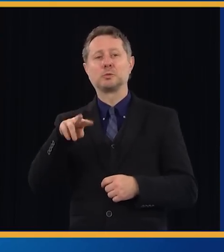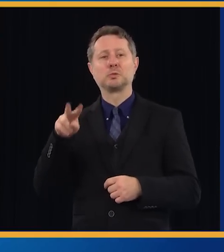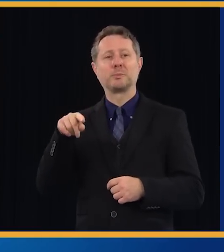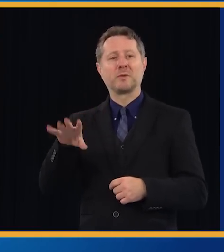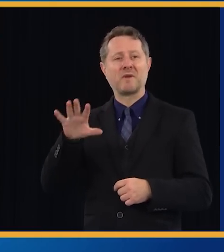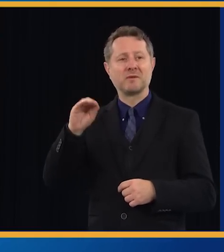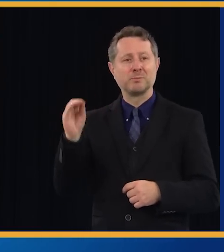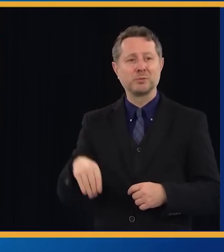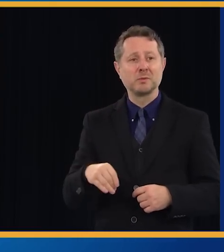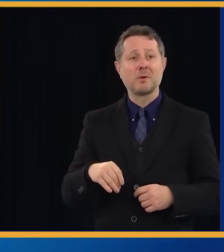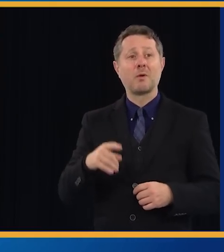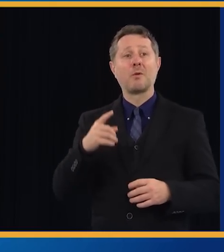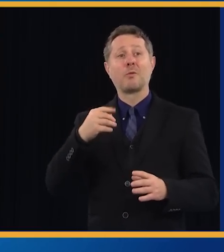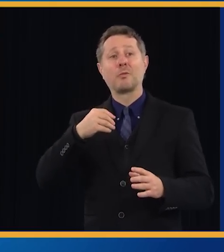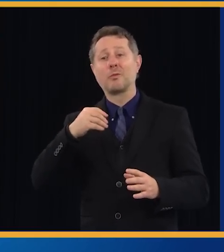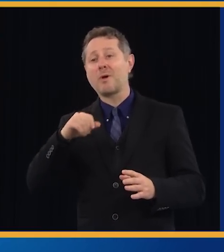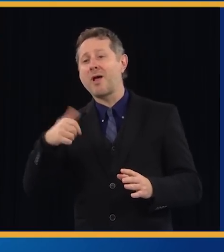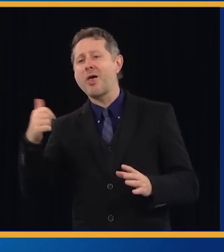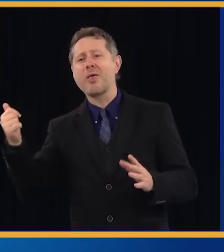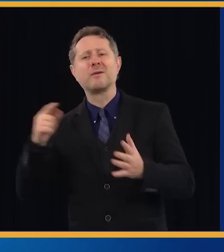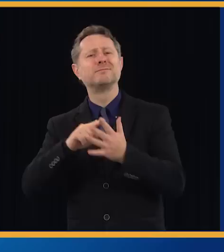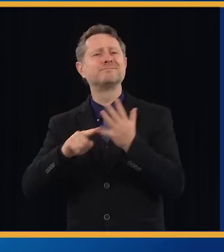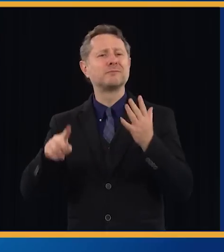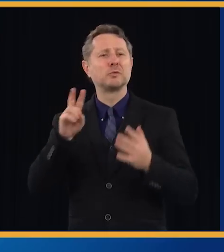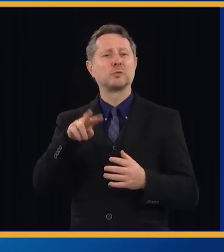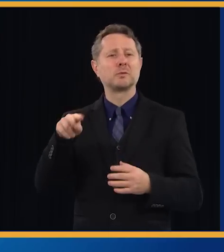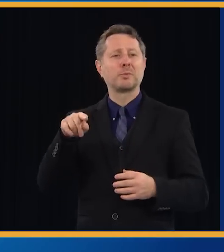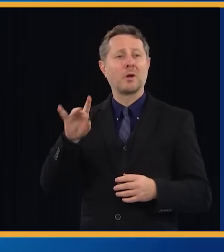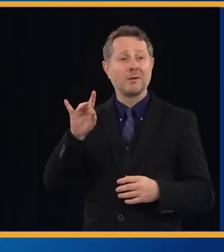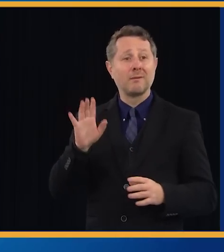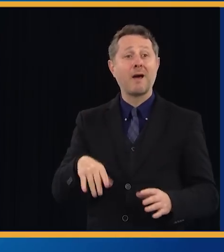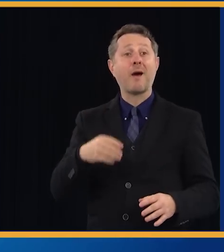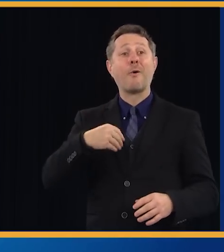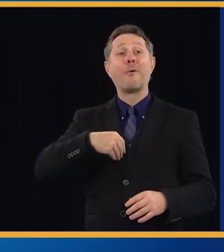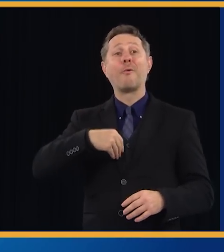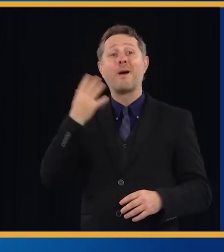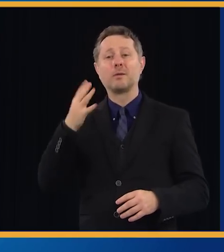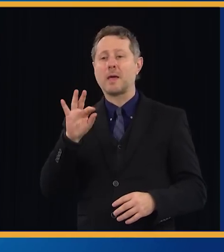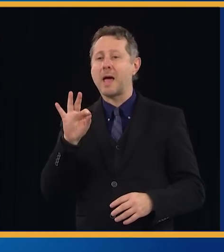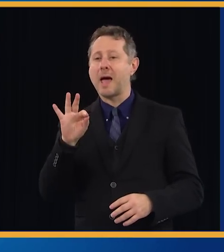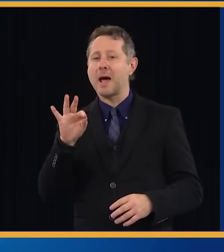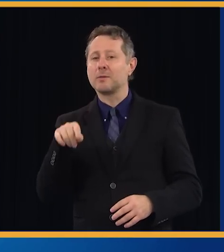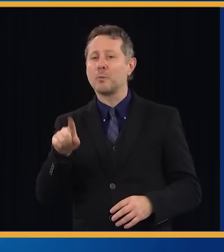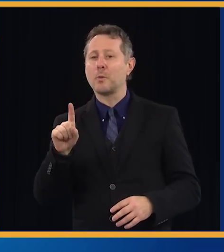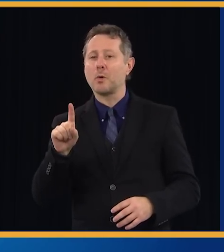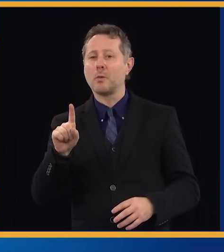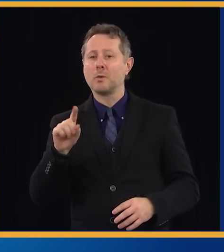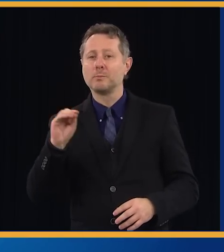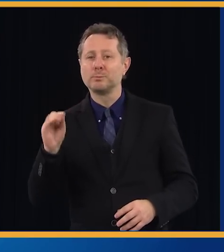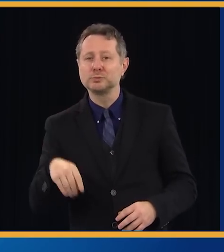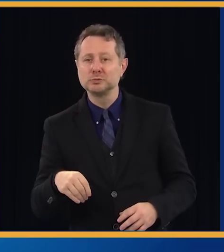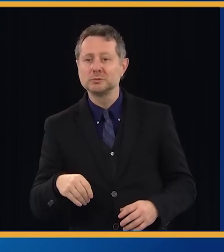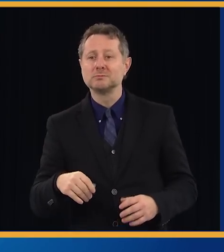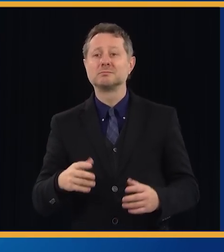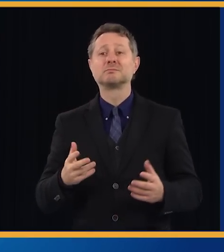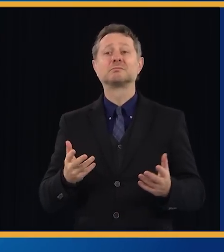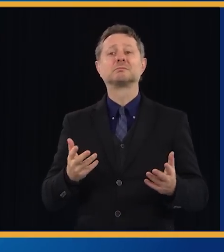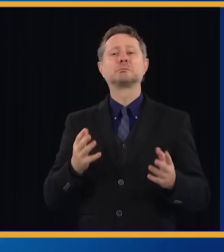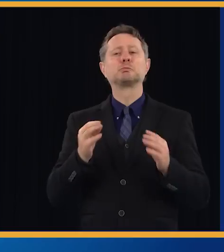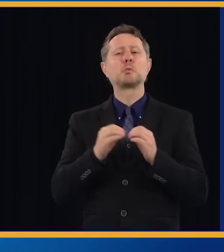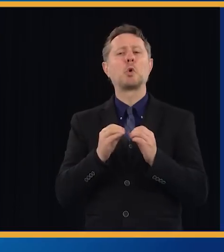other, 22%, white, 9.1%. This reflects more the regional breakdown.